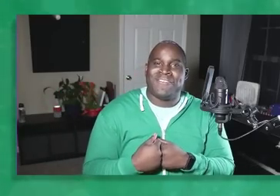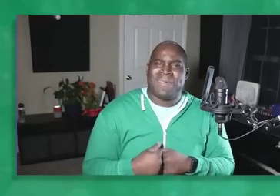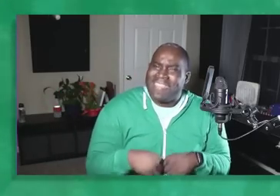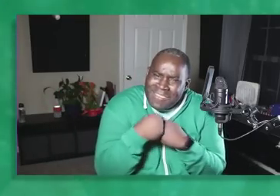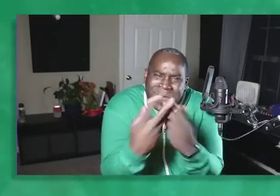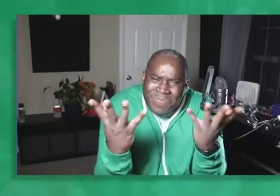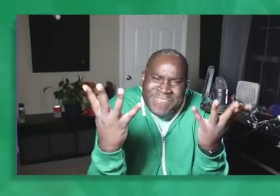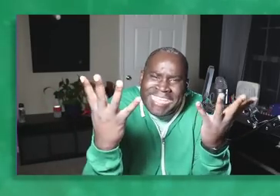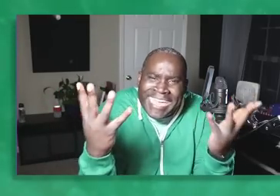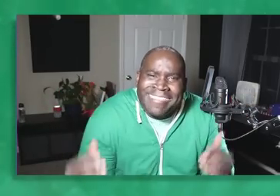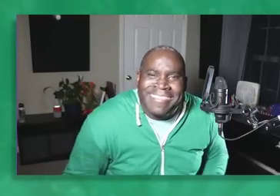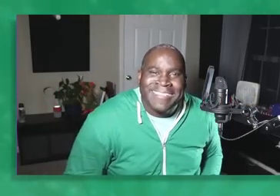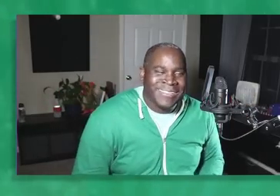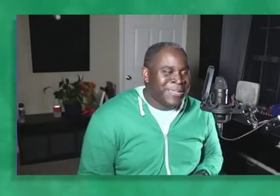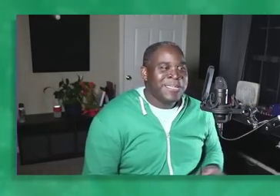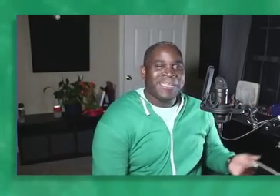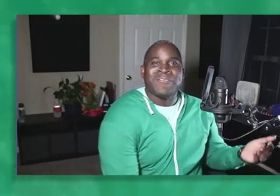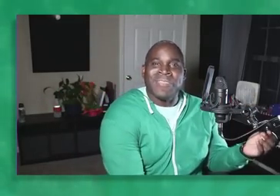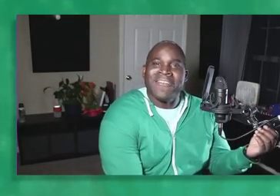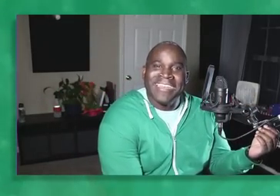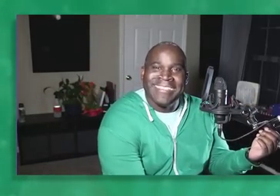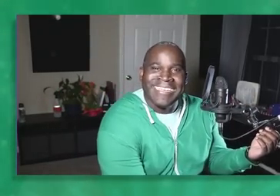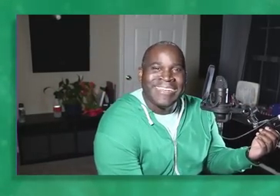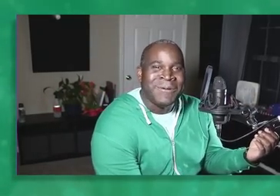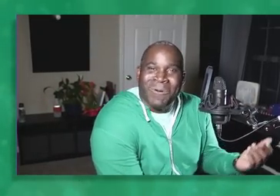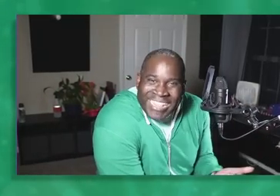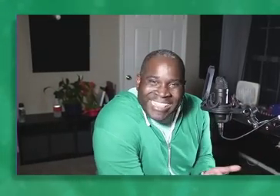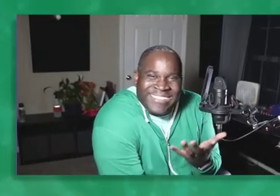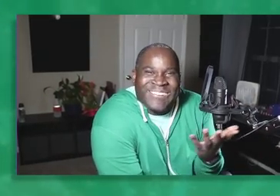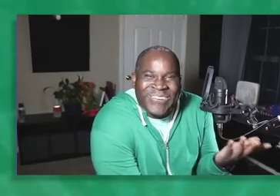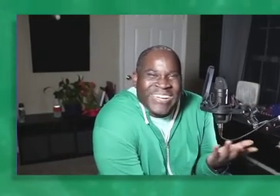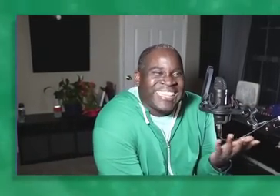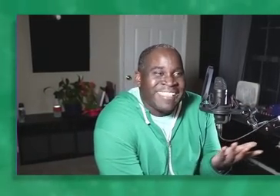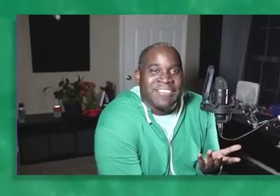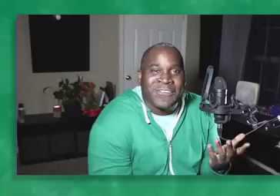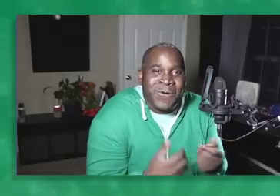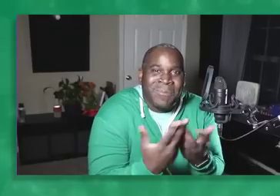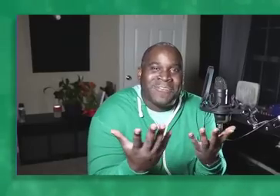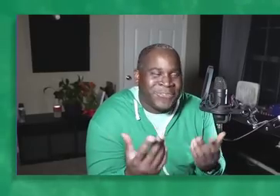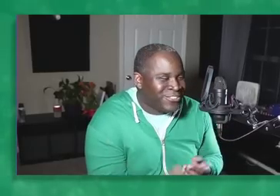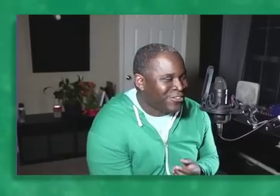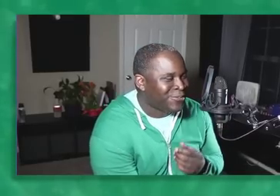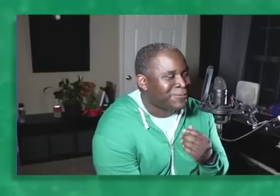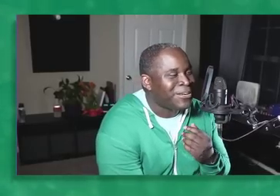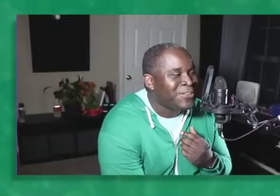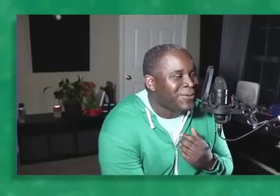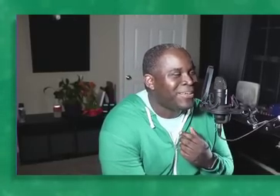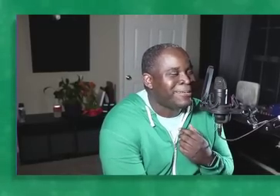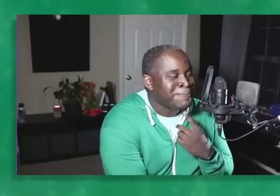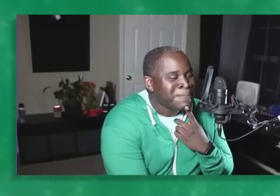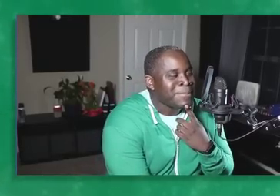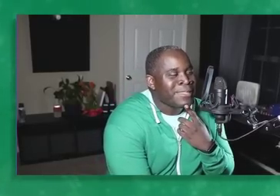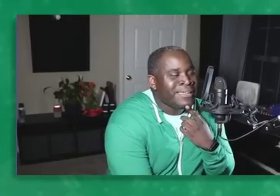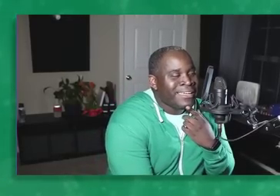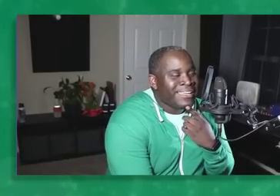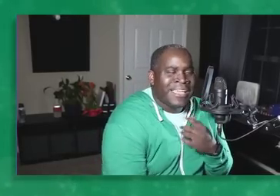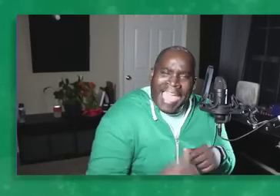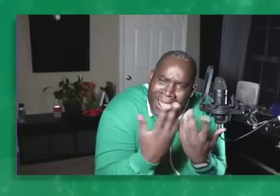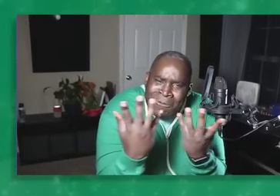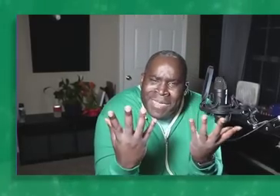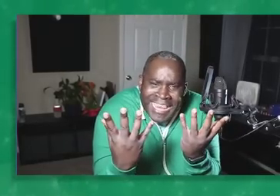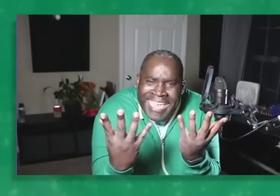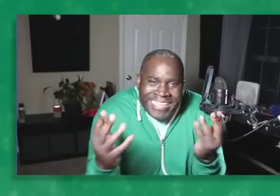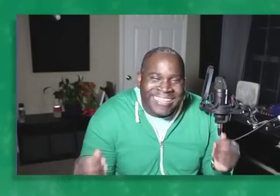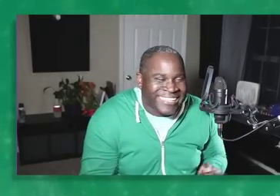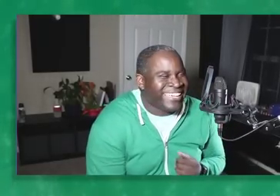That's the face you make. Like, you have 15 kids in 2019? What? What? That's a school bus full of children. What are you doing?